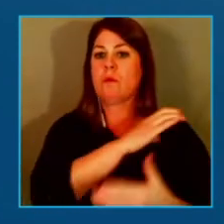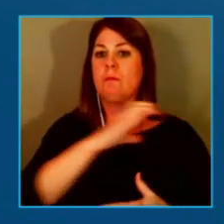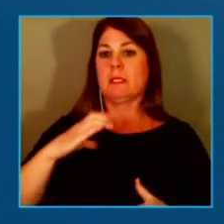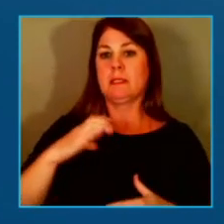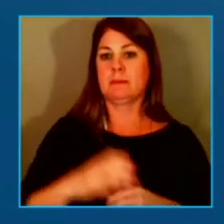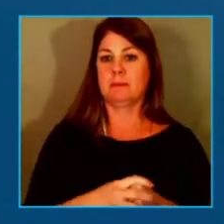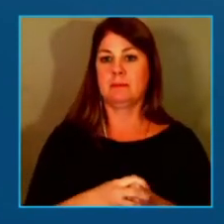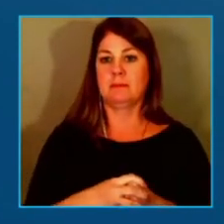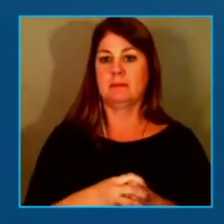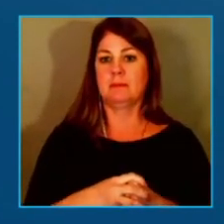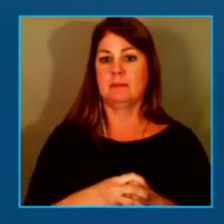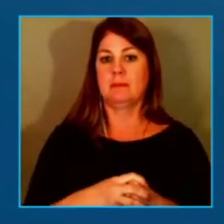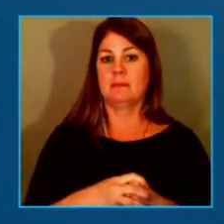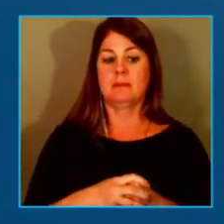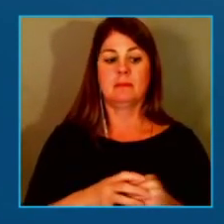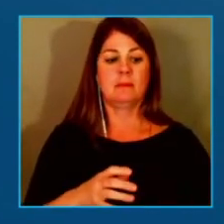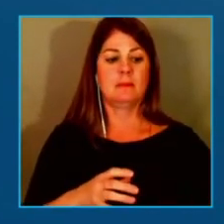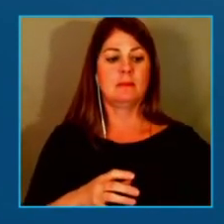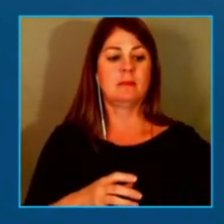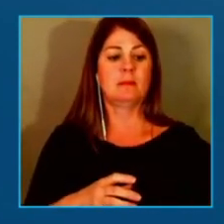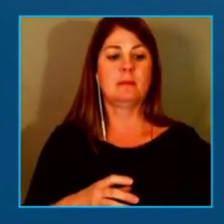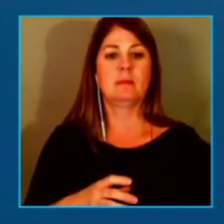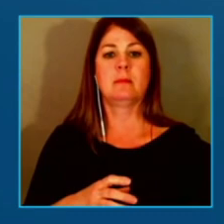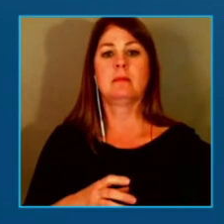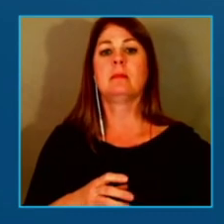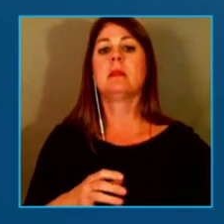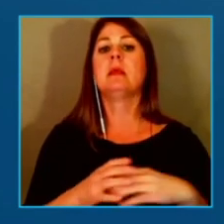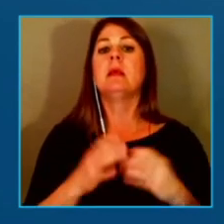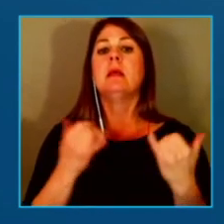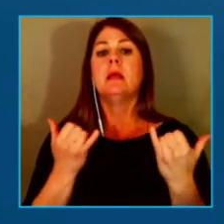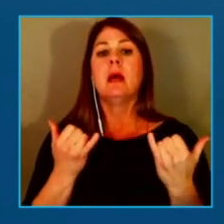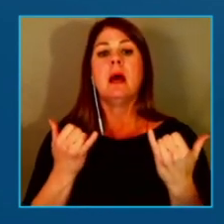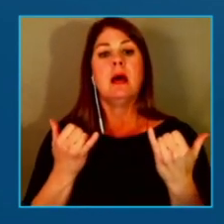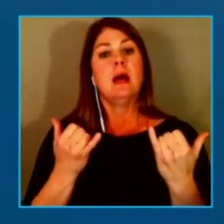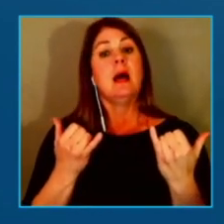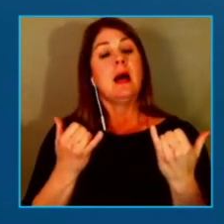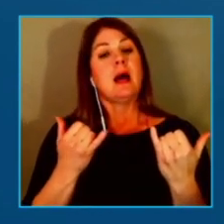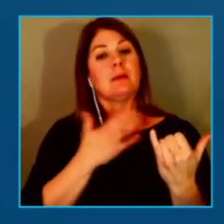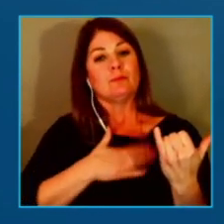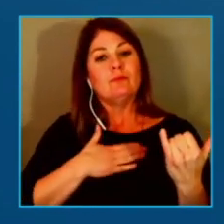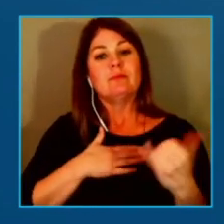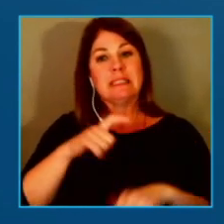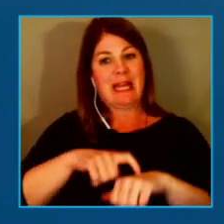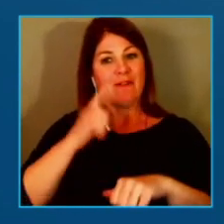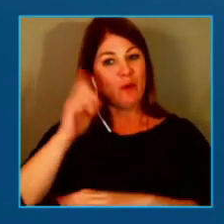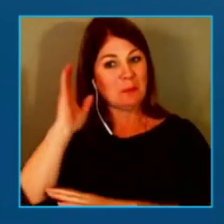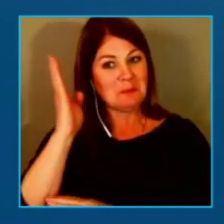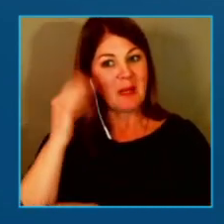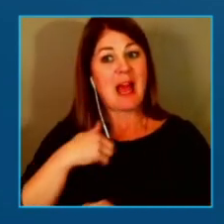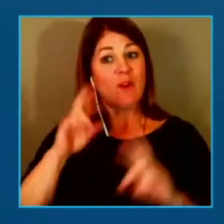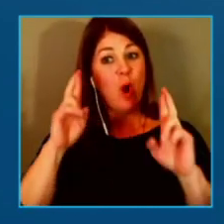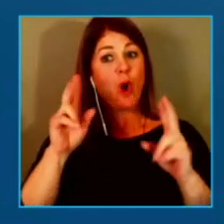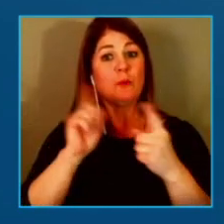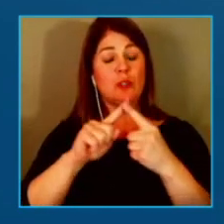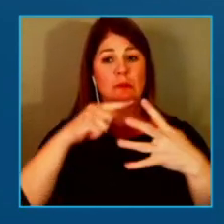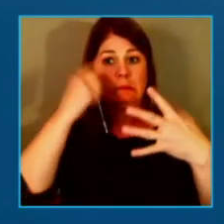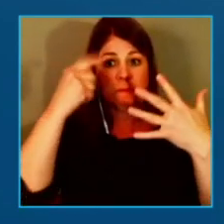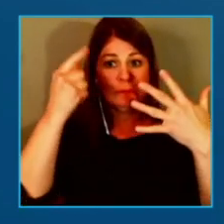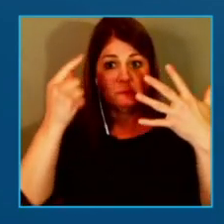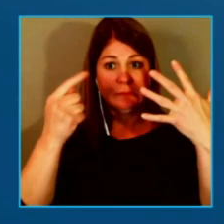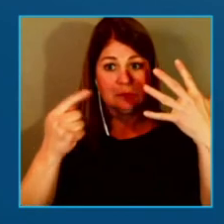While I was given a very limited amount of time to present, and while I had hoped to detail all of our